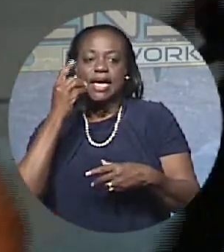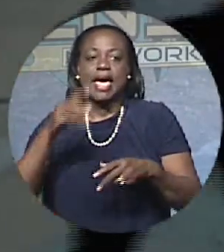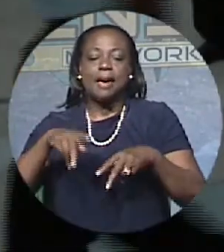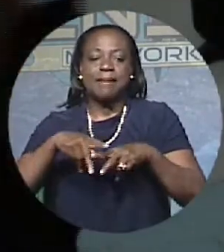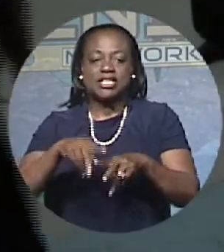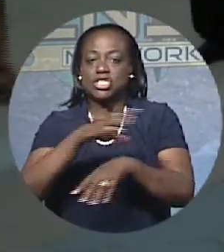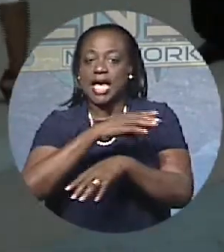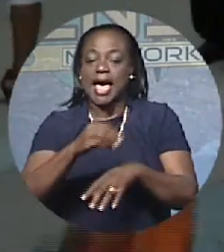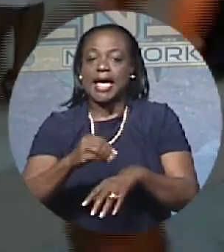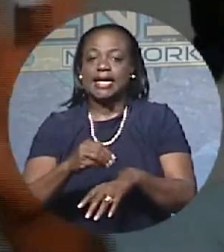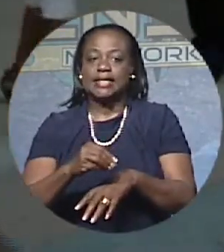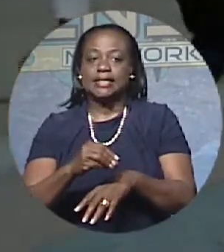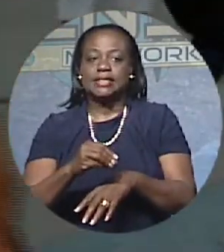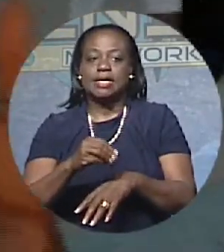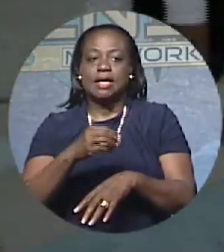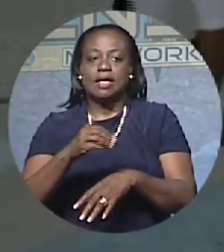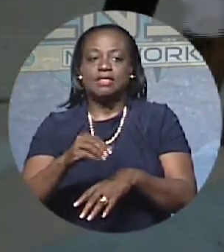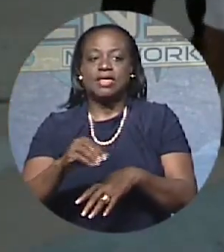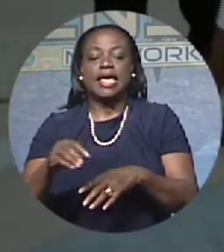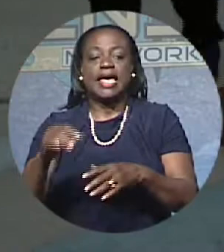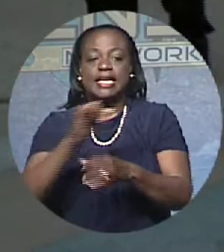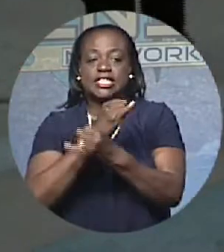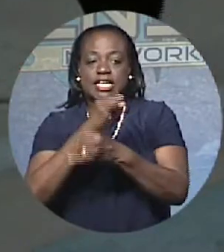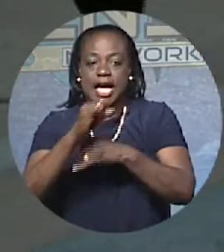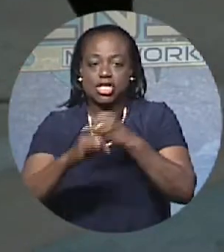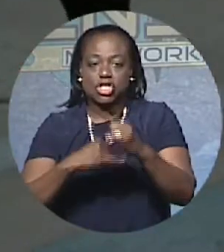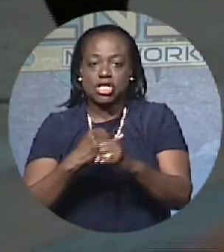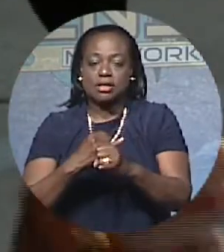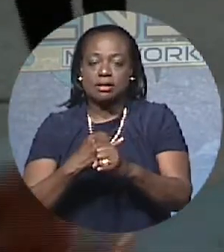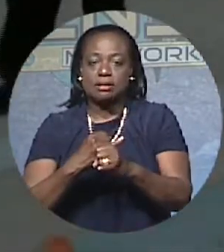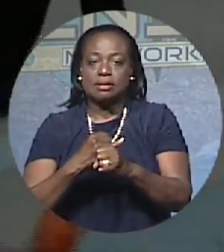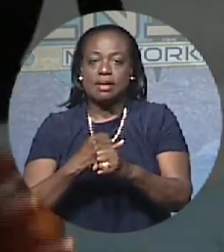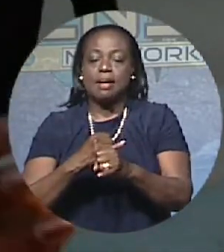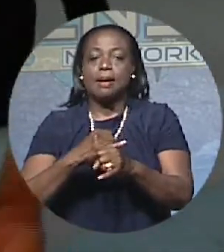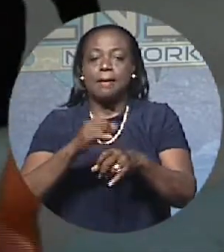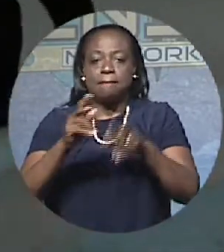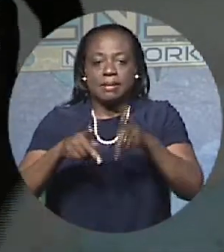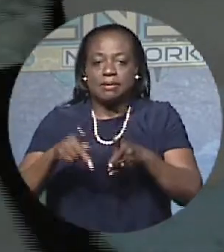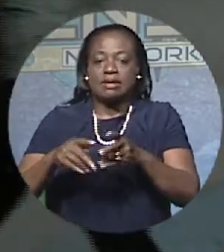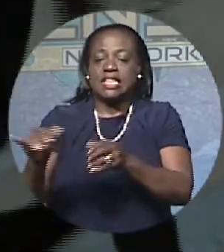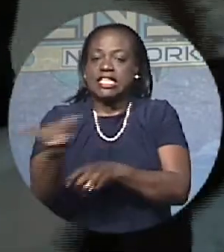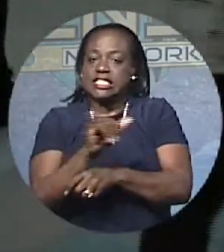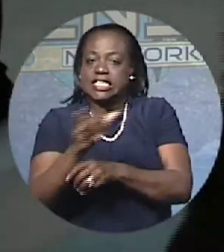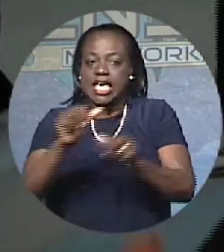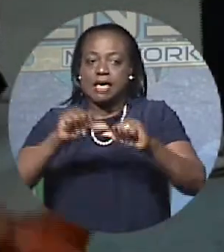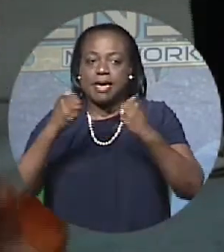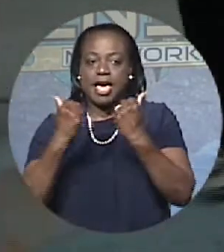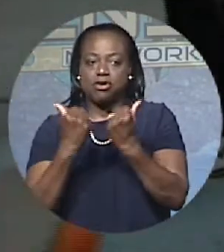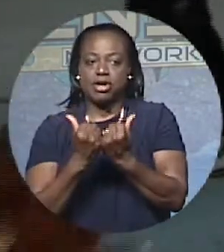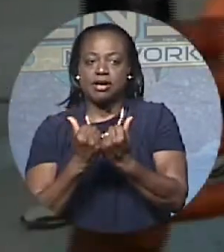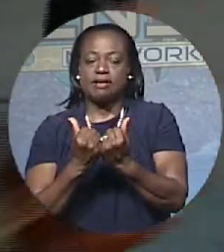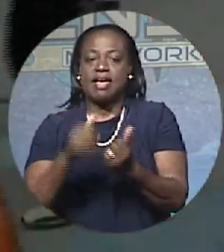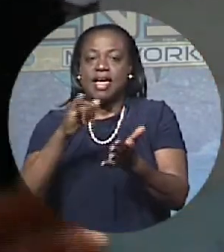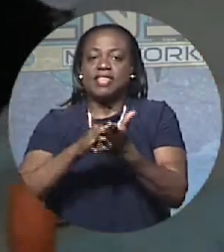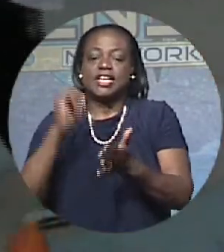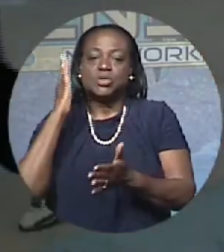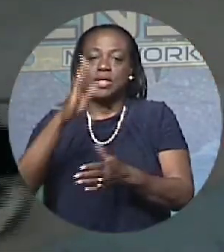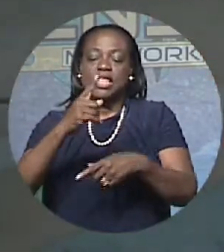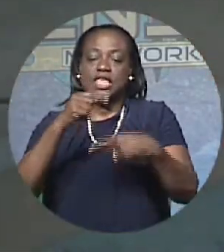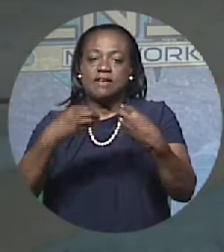in the same terminal in close proximity to each other. So it gives a good, I think, mix of